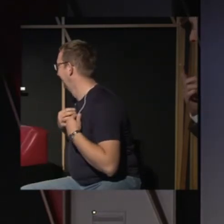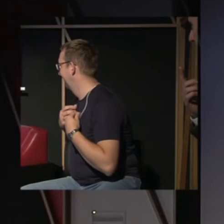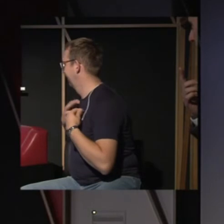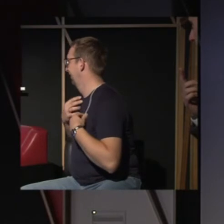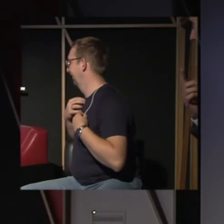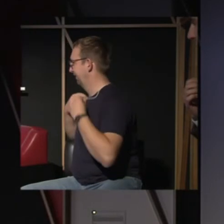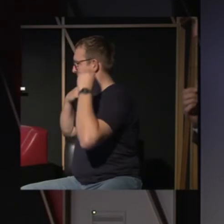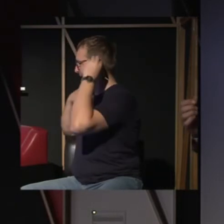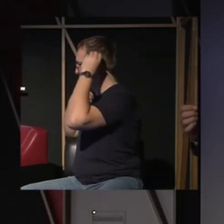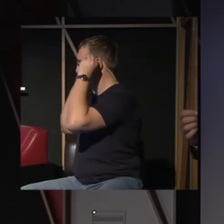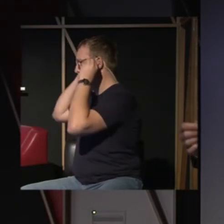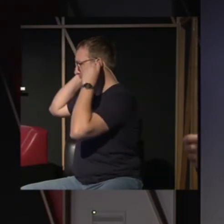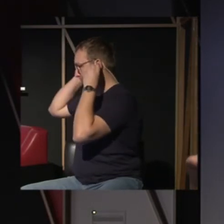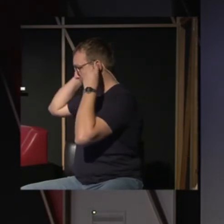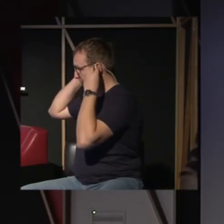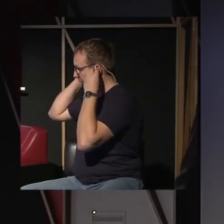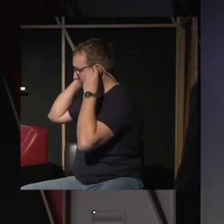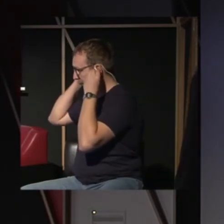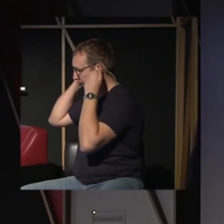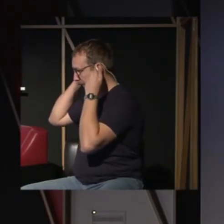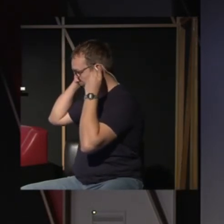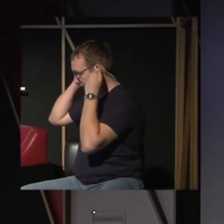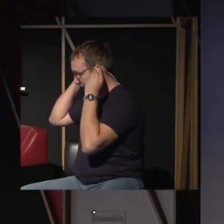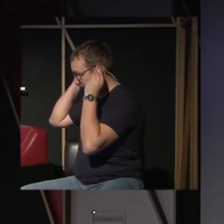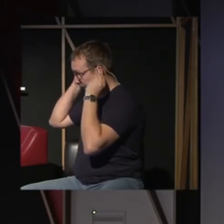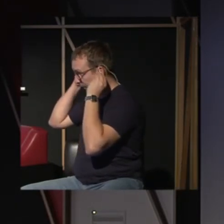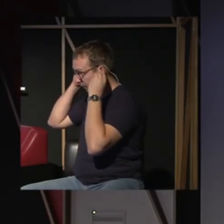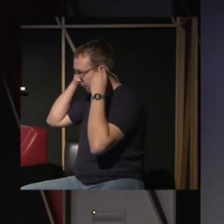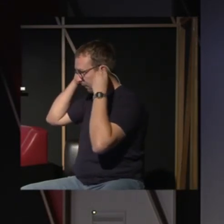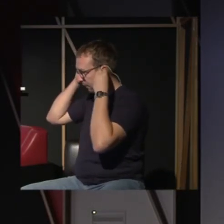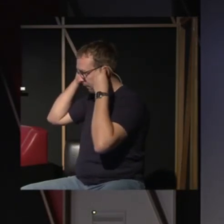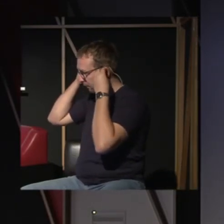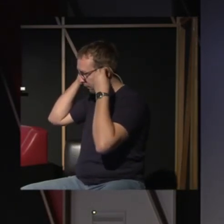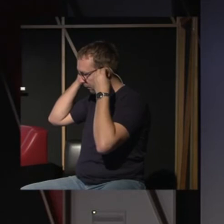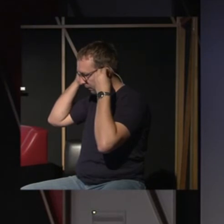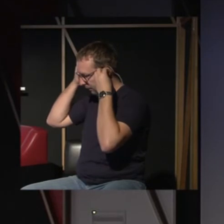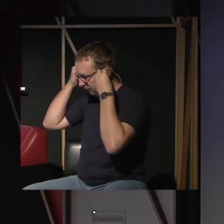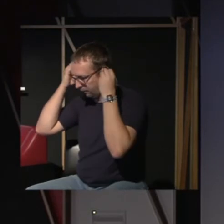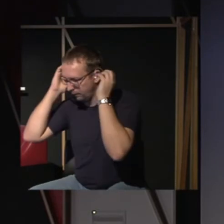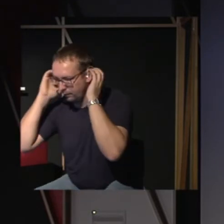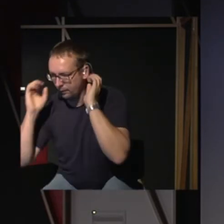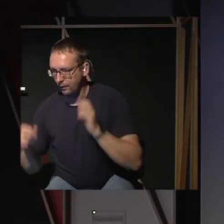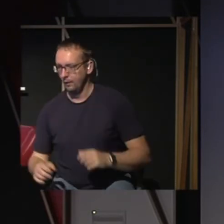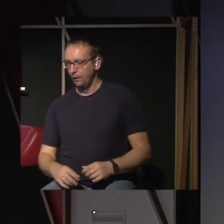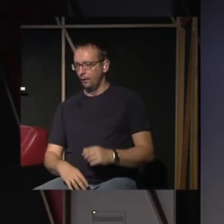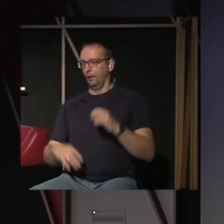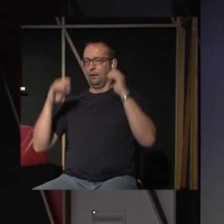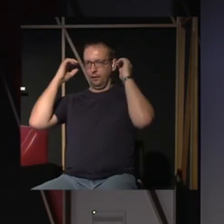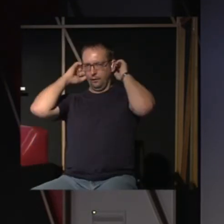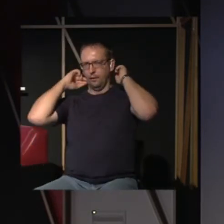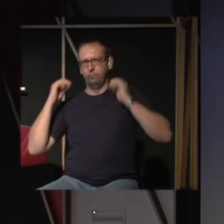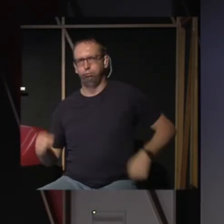see. So I think the question was around there are lots of services that can be provided for differently disabled people. We saw